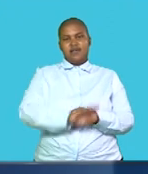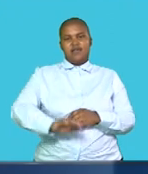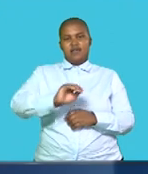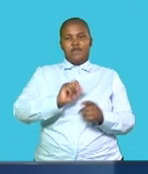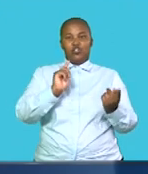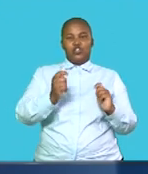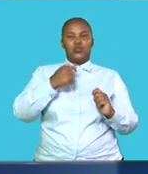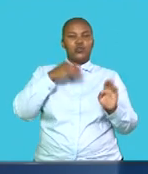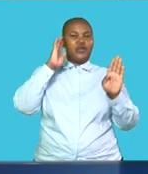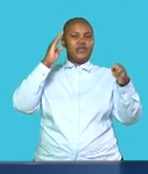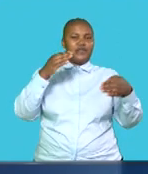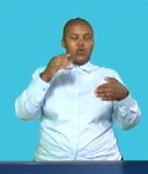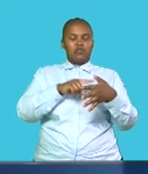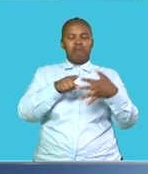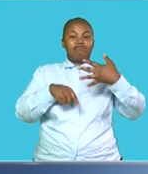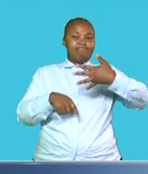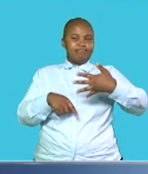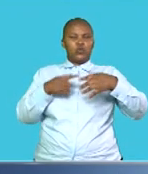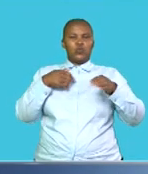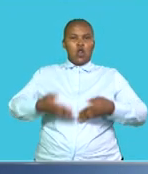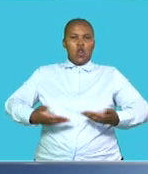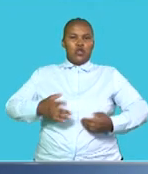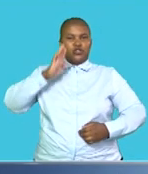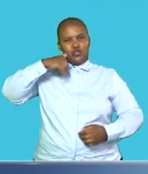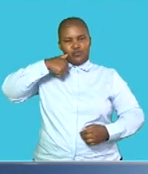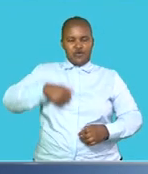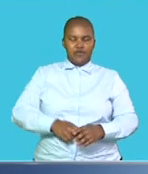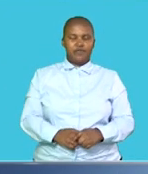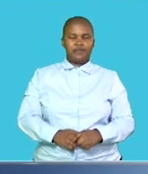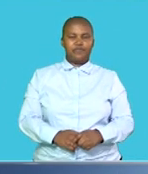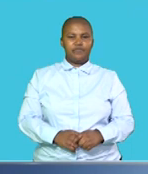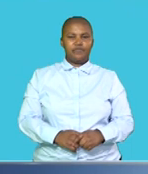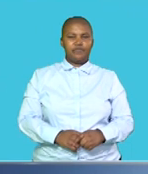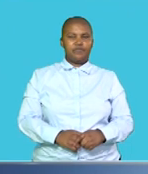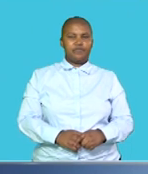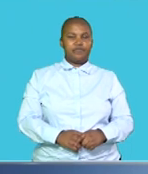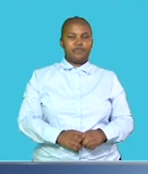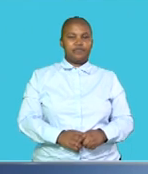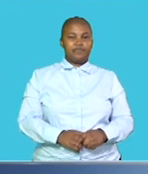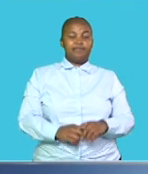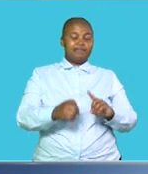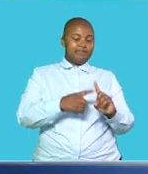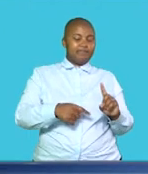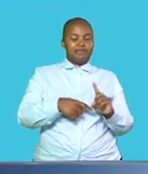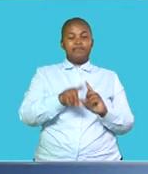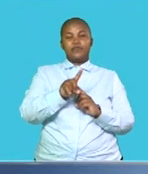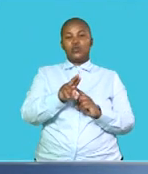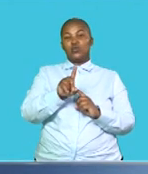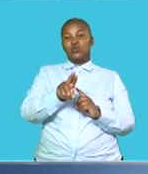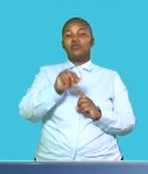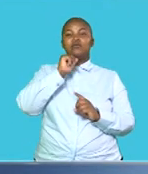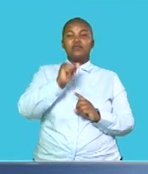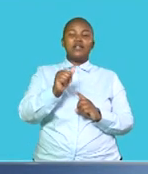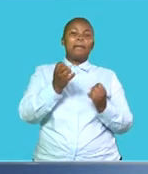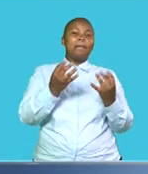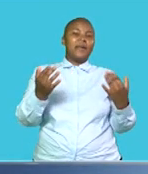on 5 pillars, which we are launching tomorrow. O mateng mantsweng a mme Letshedi. Phoso kgolo eo setšhaba se ka